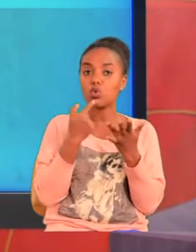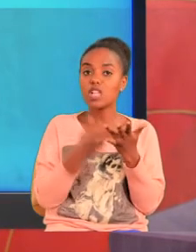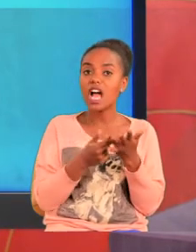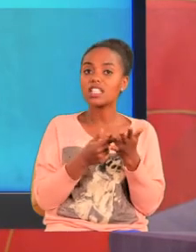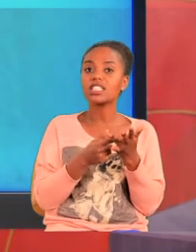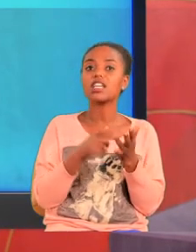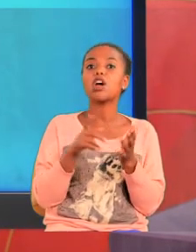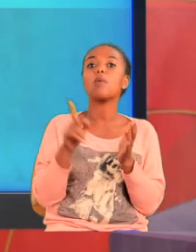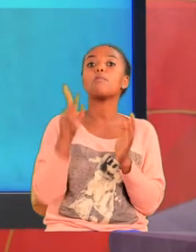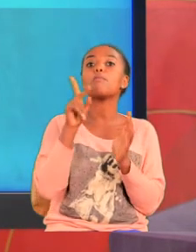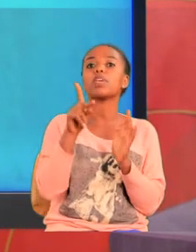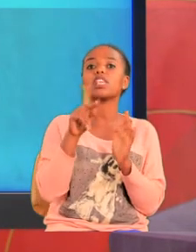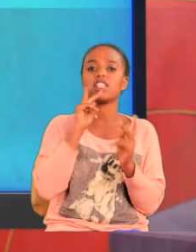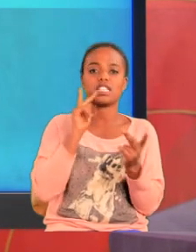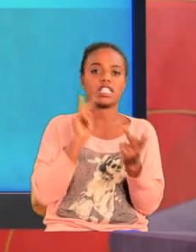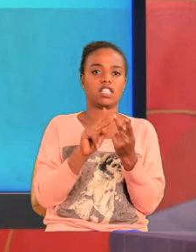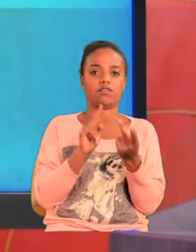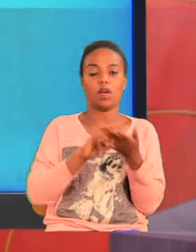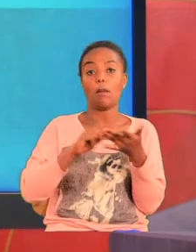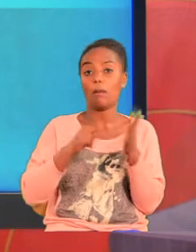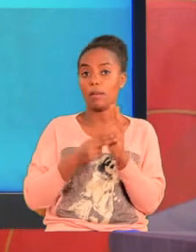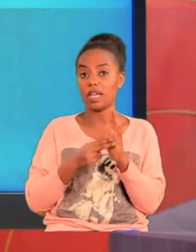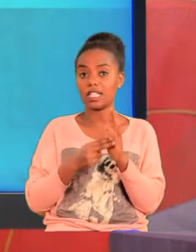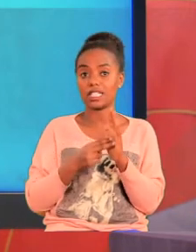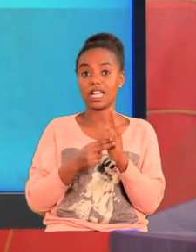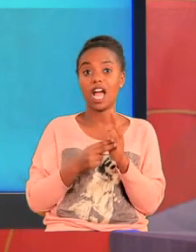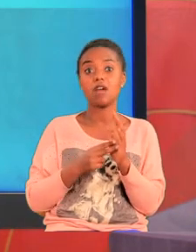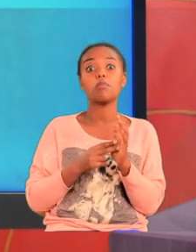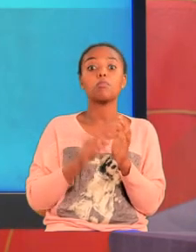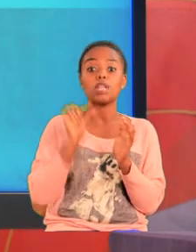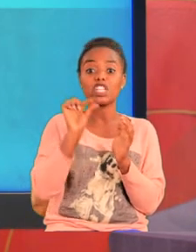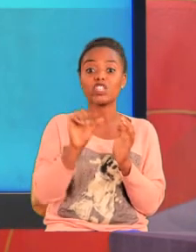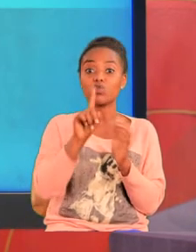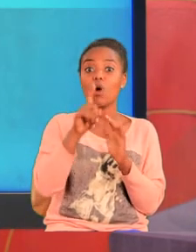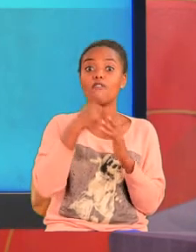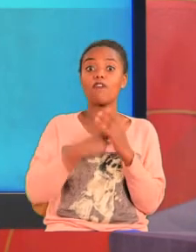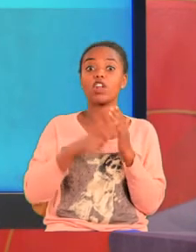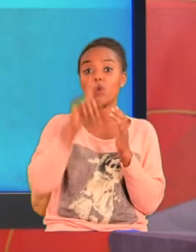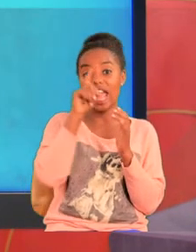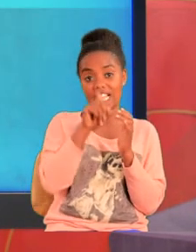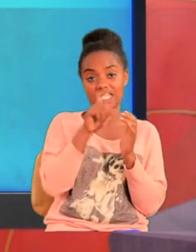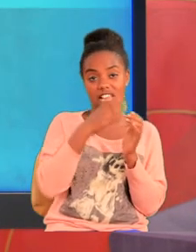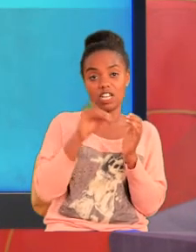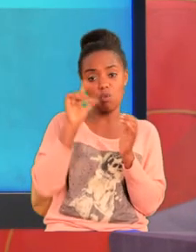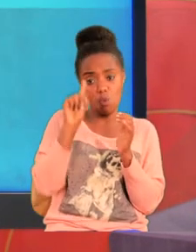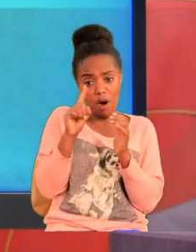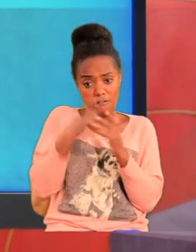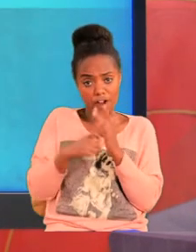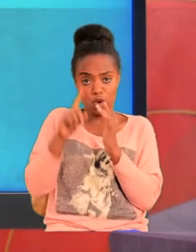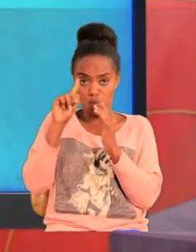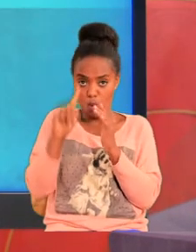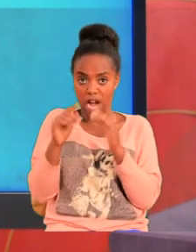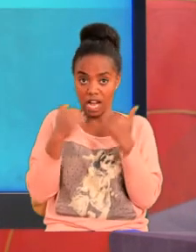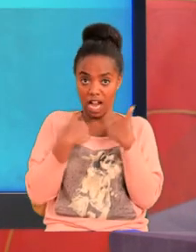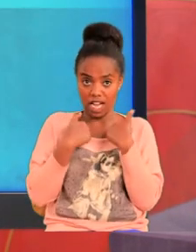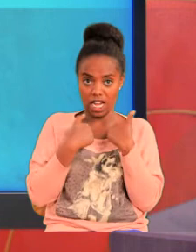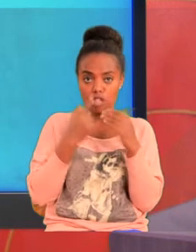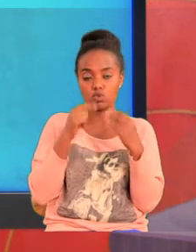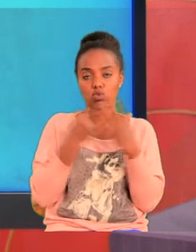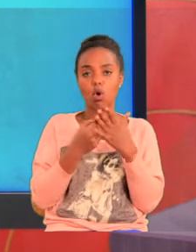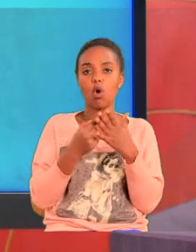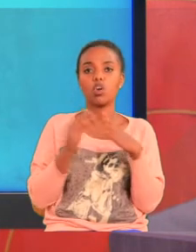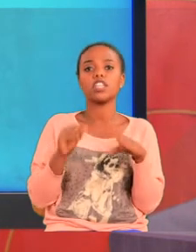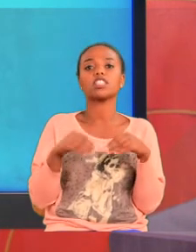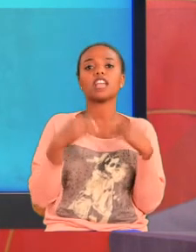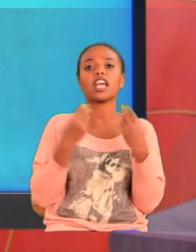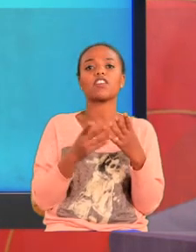property p is satisfied. That means there is at least one value of x and one value of y so that the equation or the